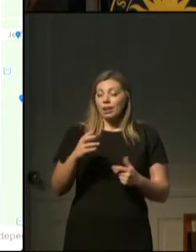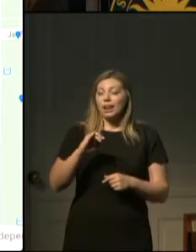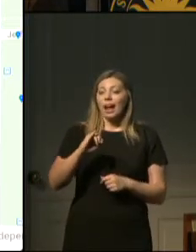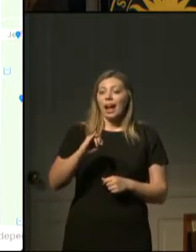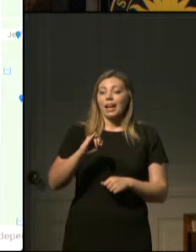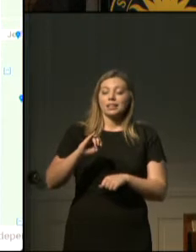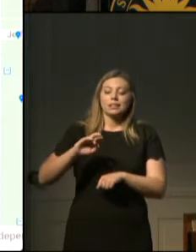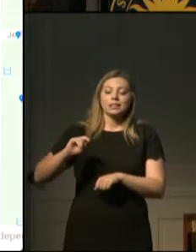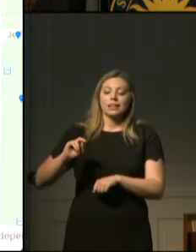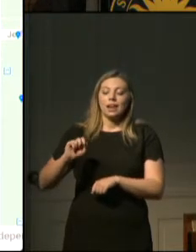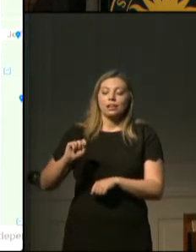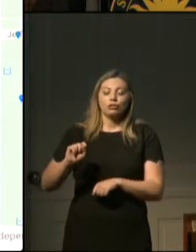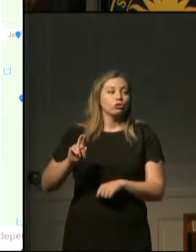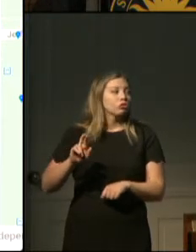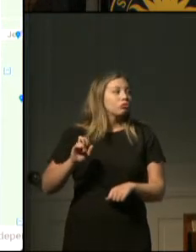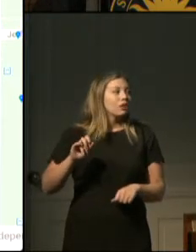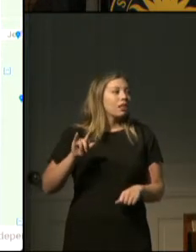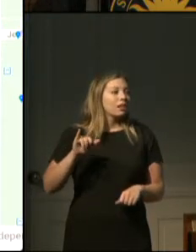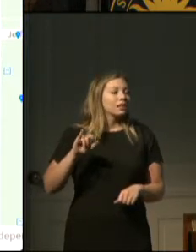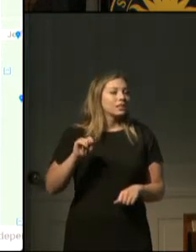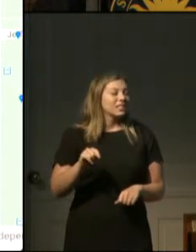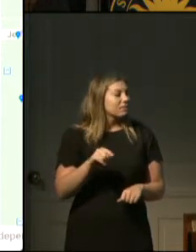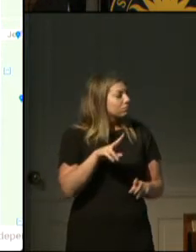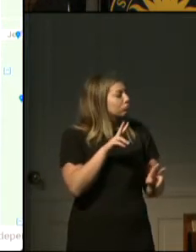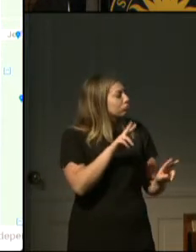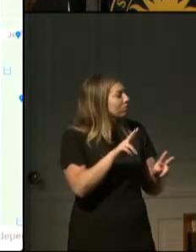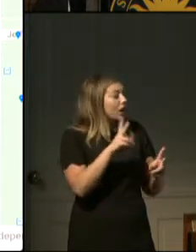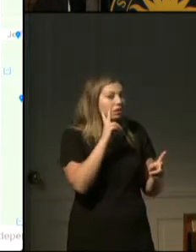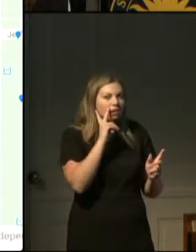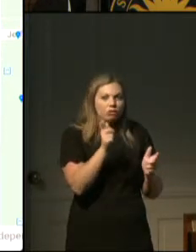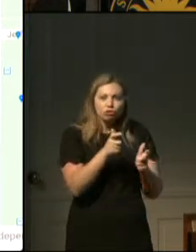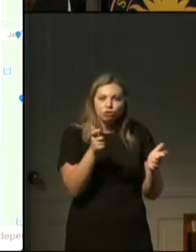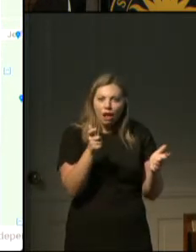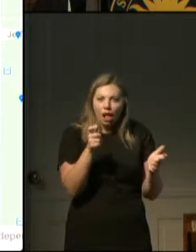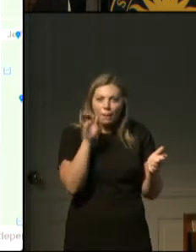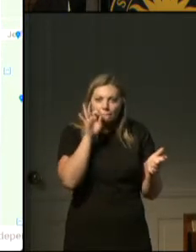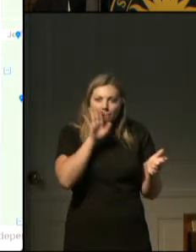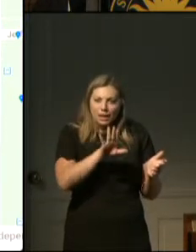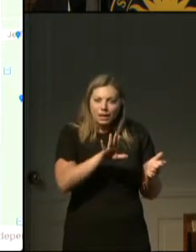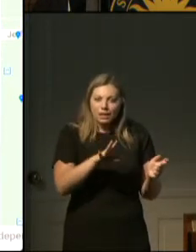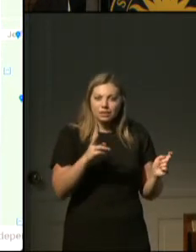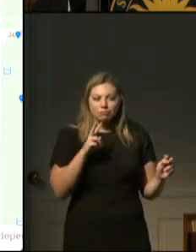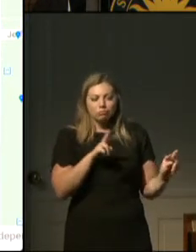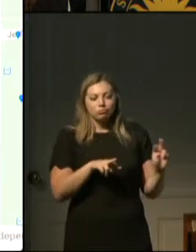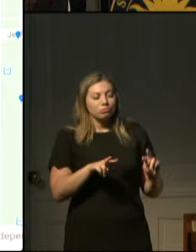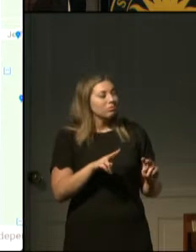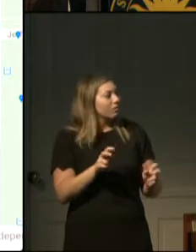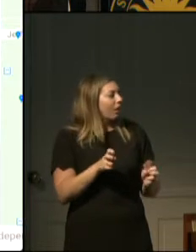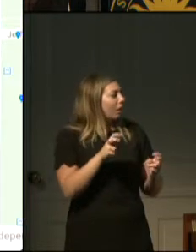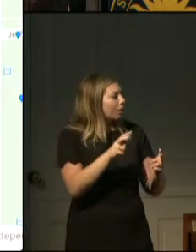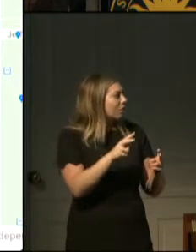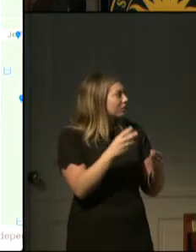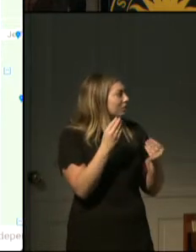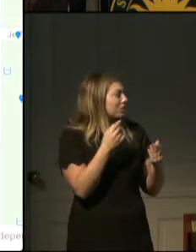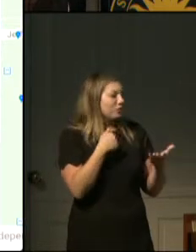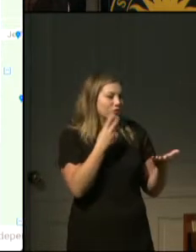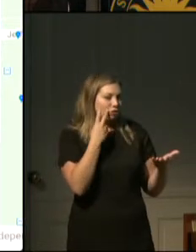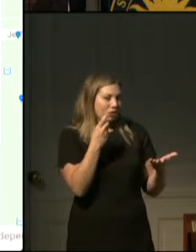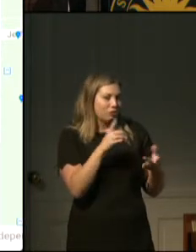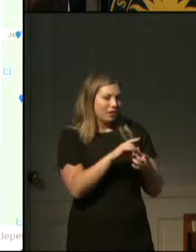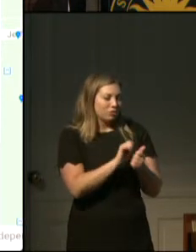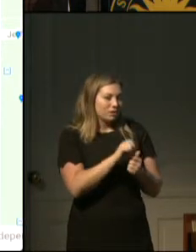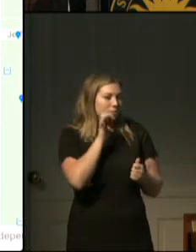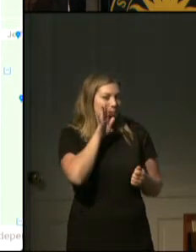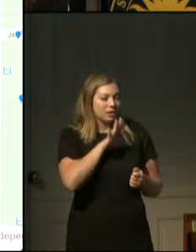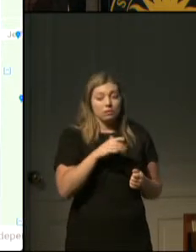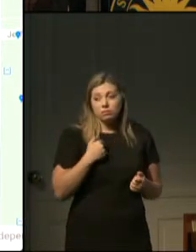I went and I happened to see these huge bumblebees. So I uploaded this observation of them. And I don't